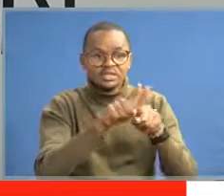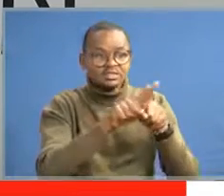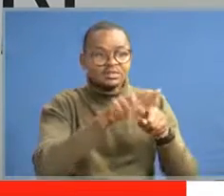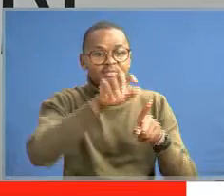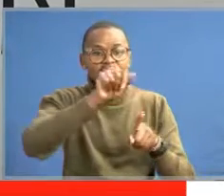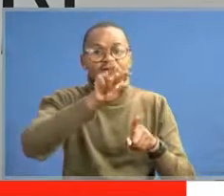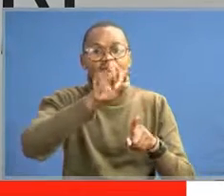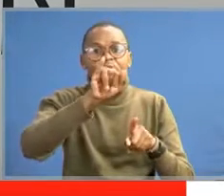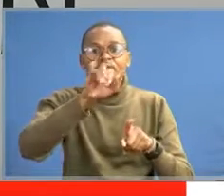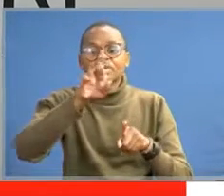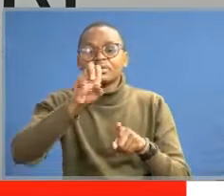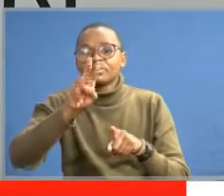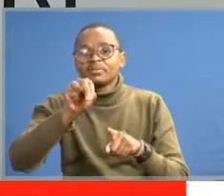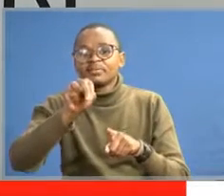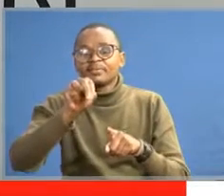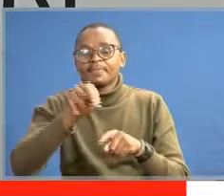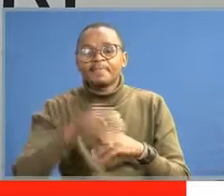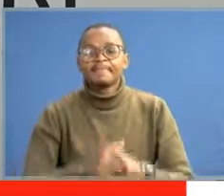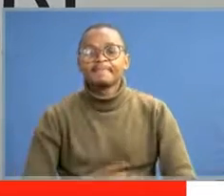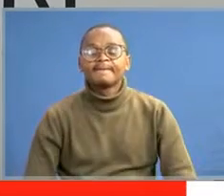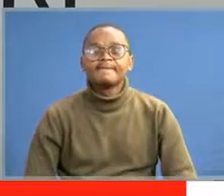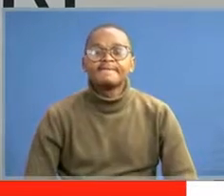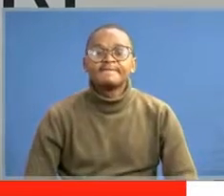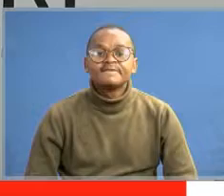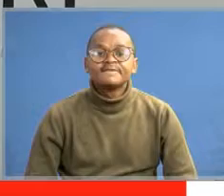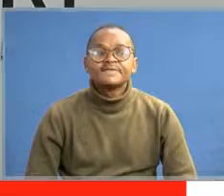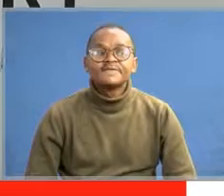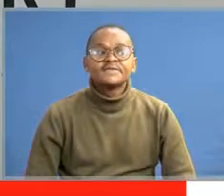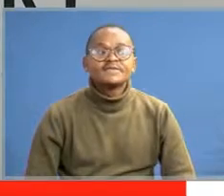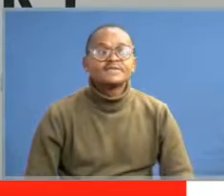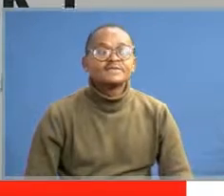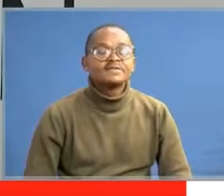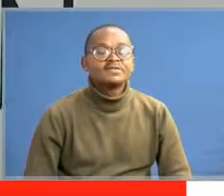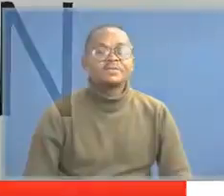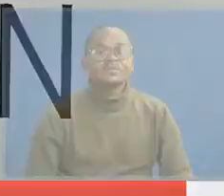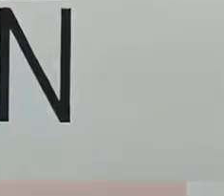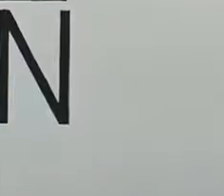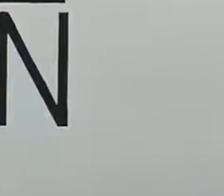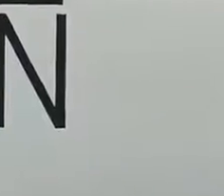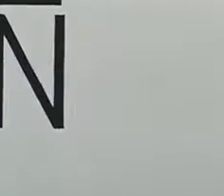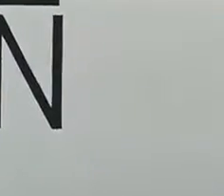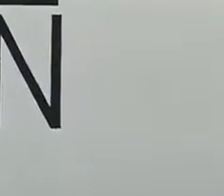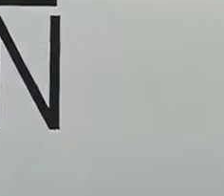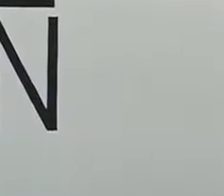and aviation industry. Samson Jura, KUTV, Nairobi.